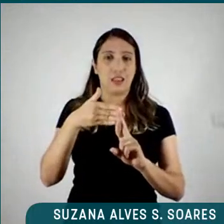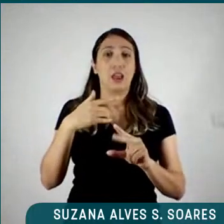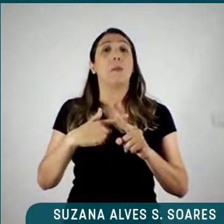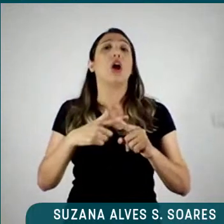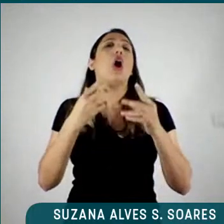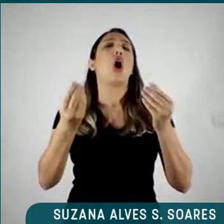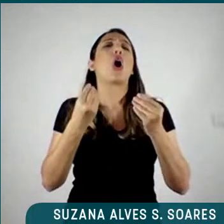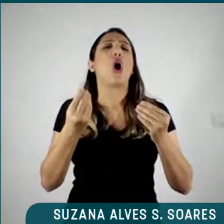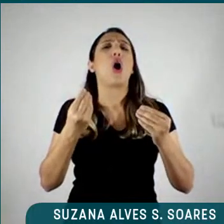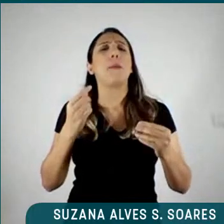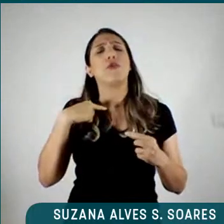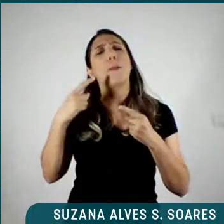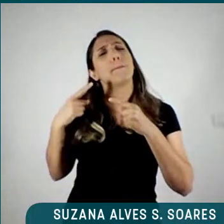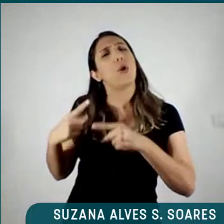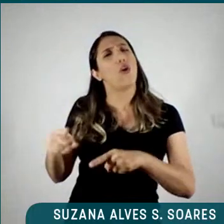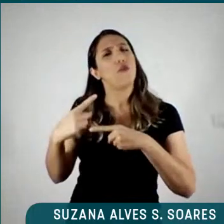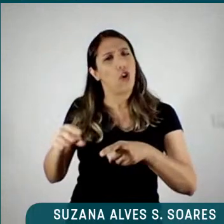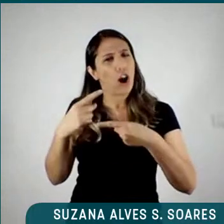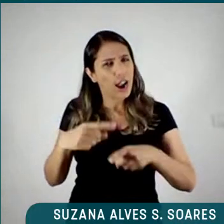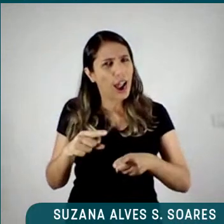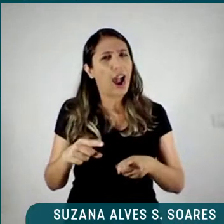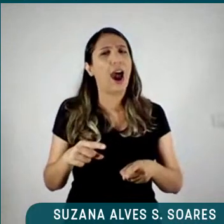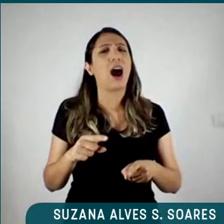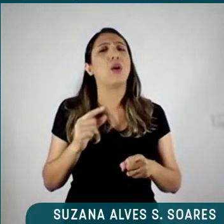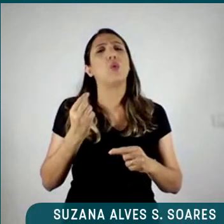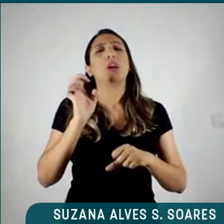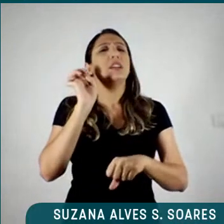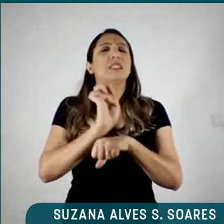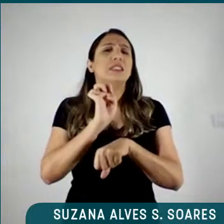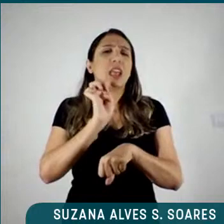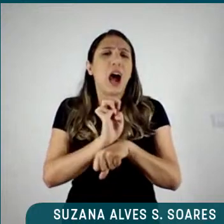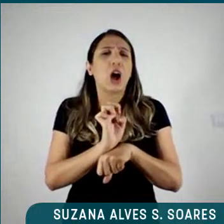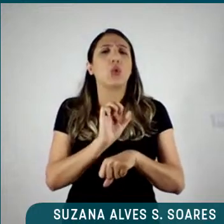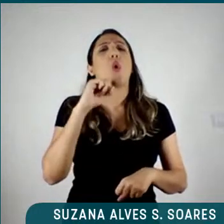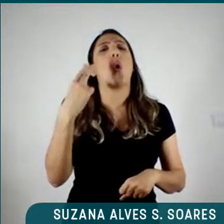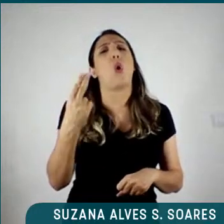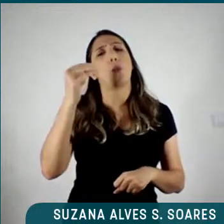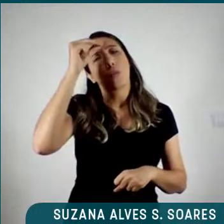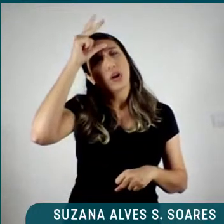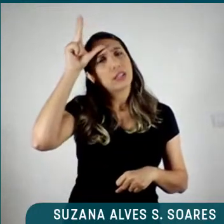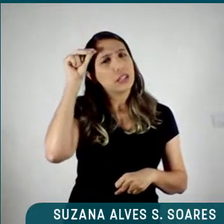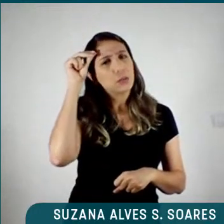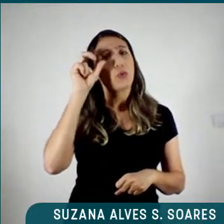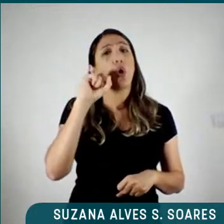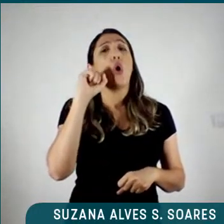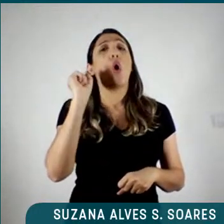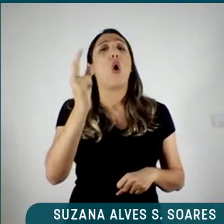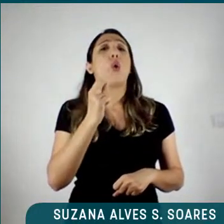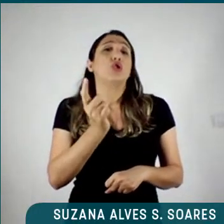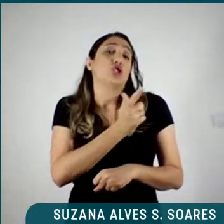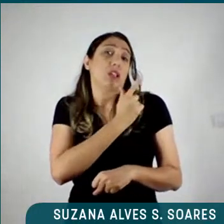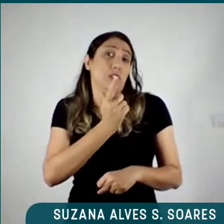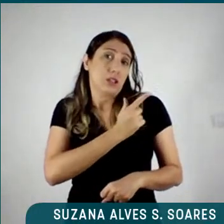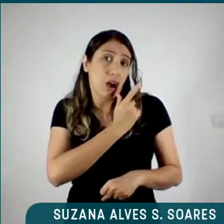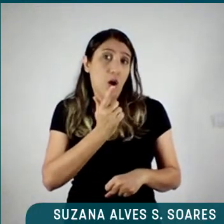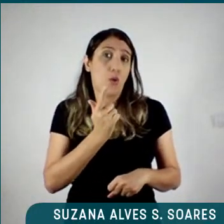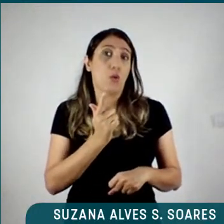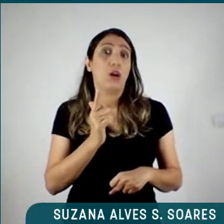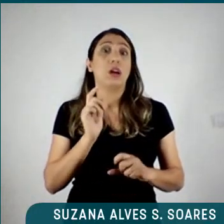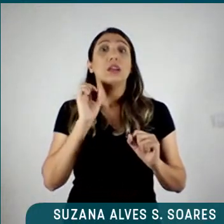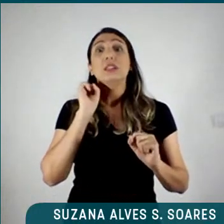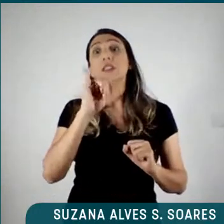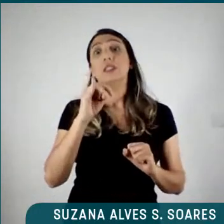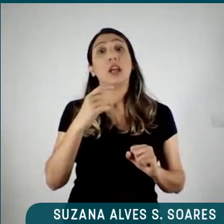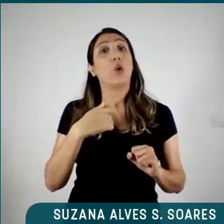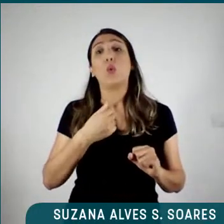policy. It's not that we LGBT are looking for a special treatment, but we have to